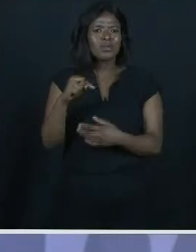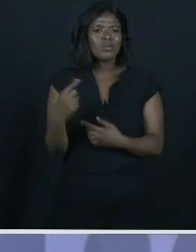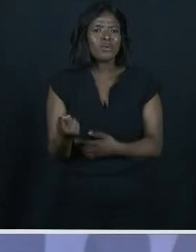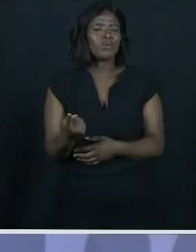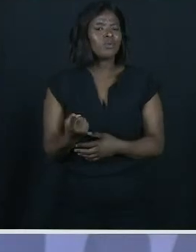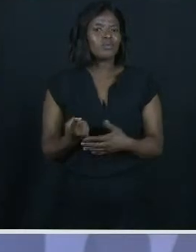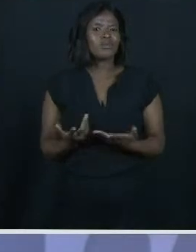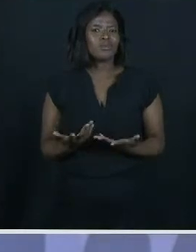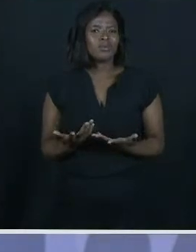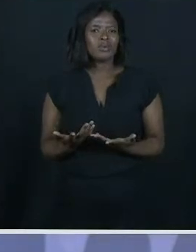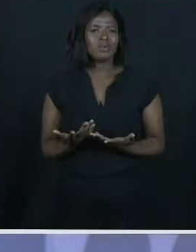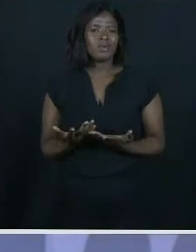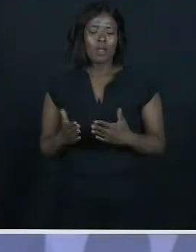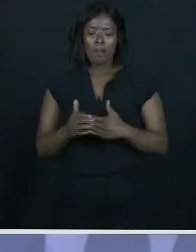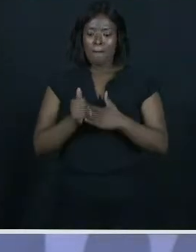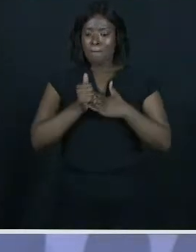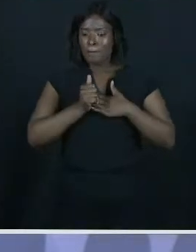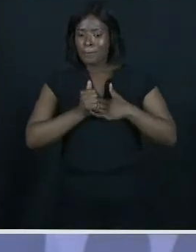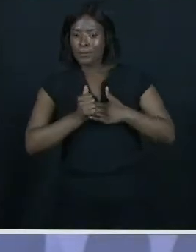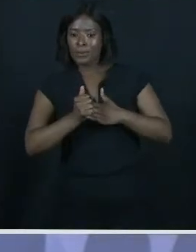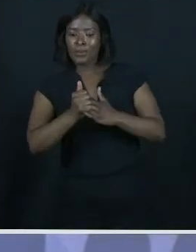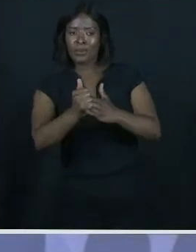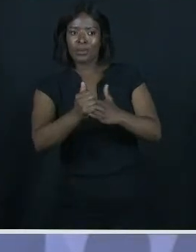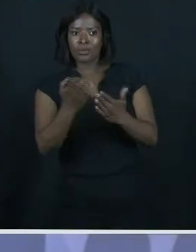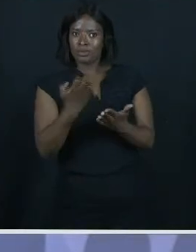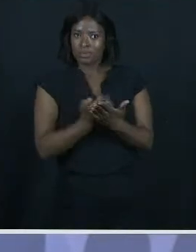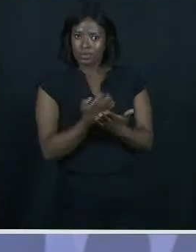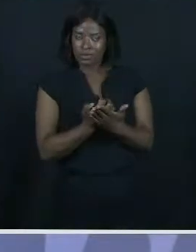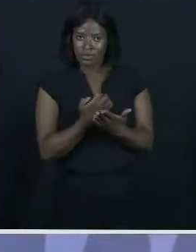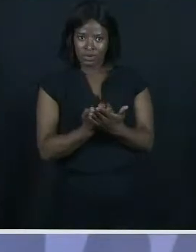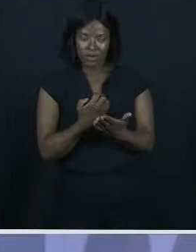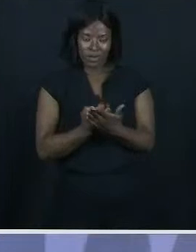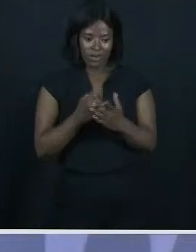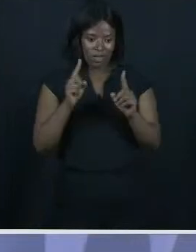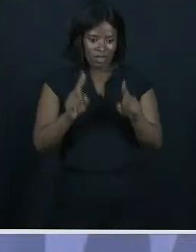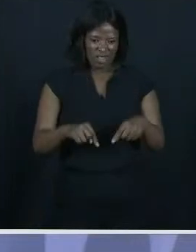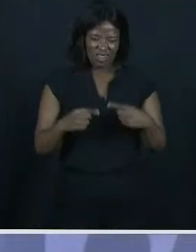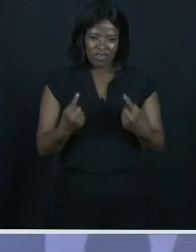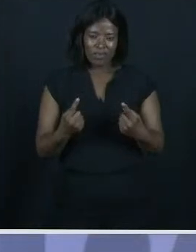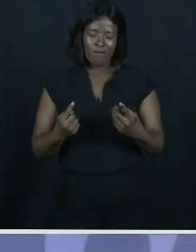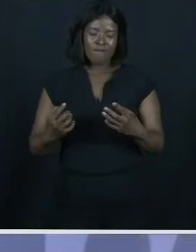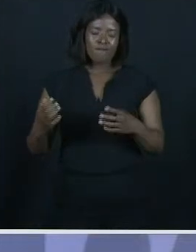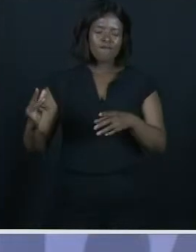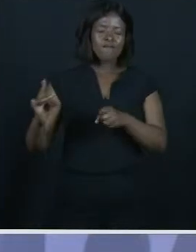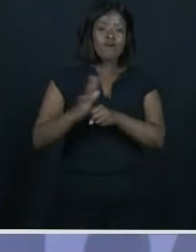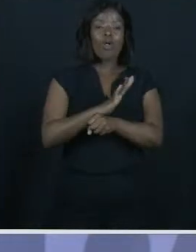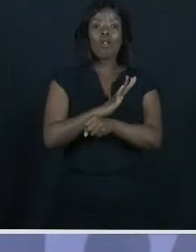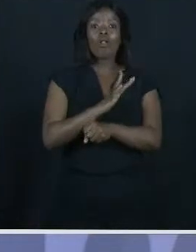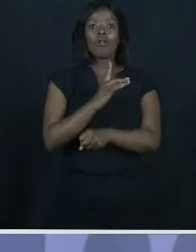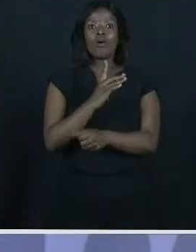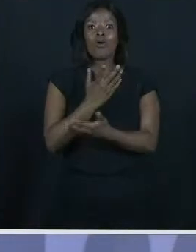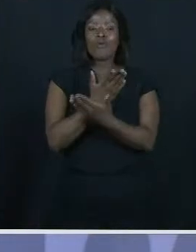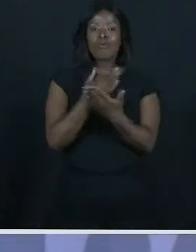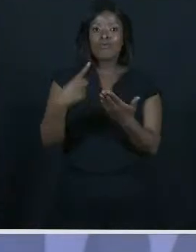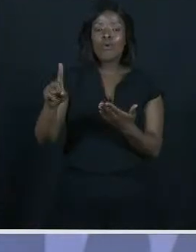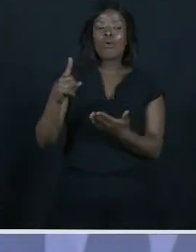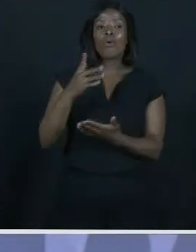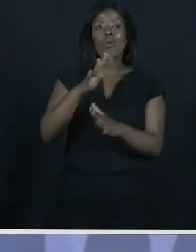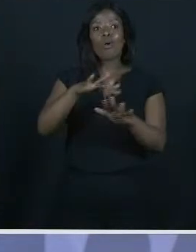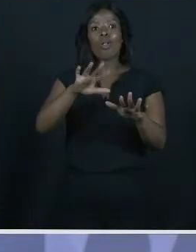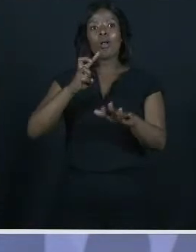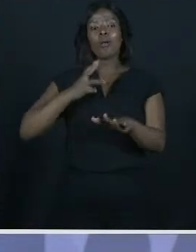We cannot meet the economic challenges that we face today without the full spectrum of contributions that women